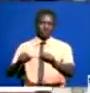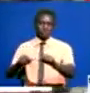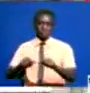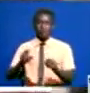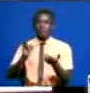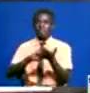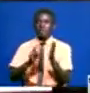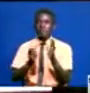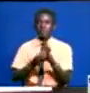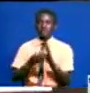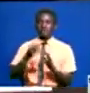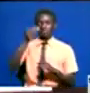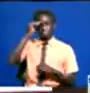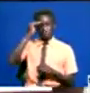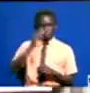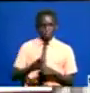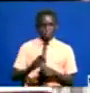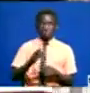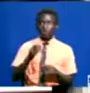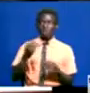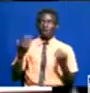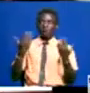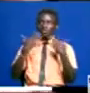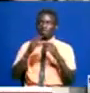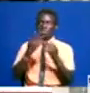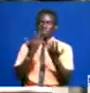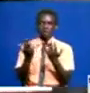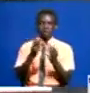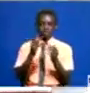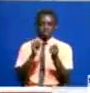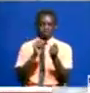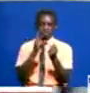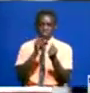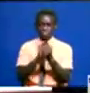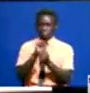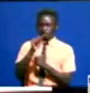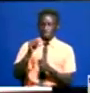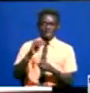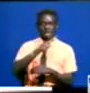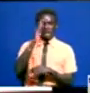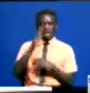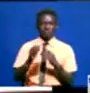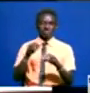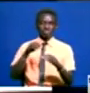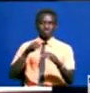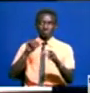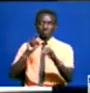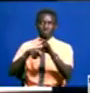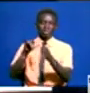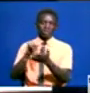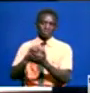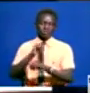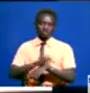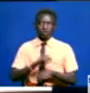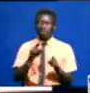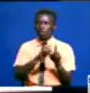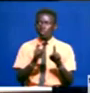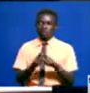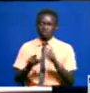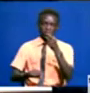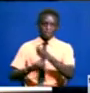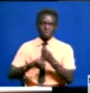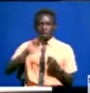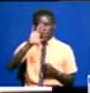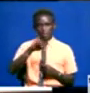mwaka 2015 bado hawajasajiliwa kujiunga na chuo hicho. Wakiungwa mkono na mbunge wa Embakasi